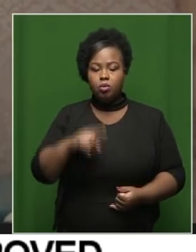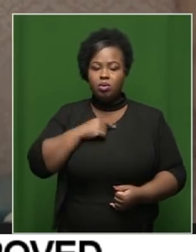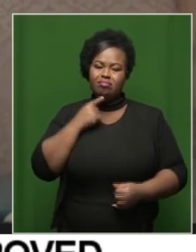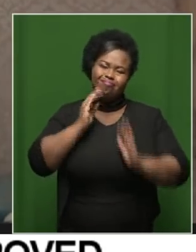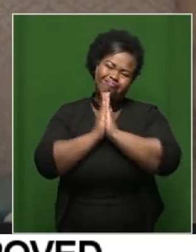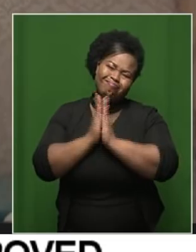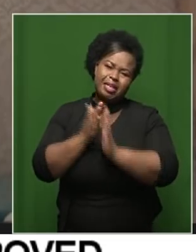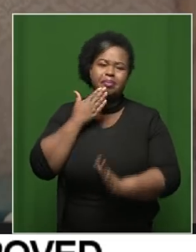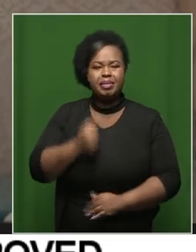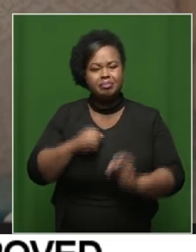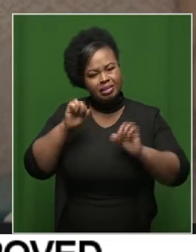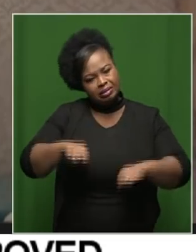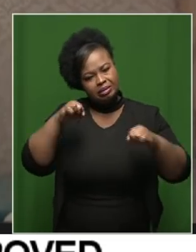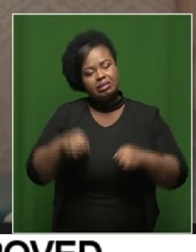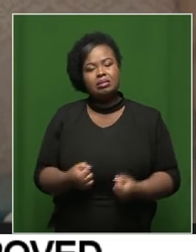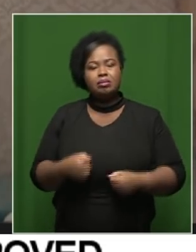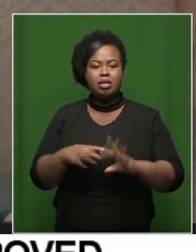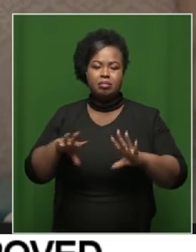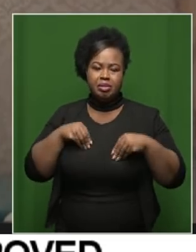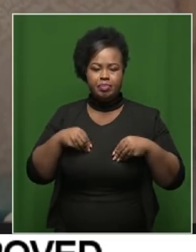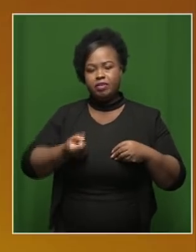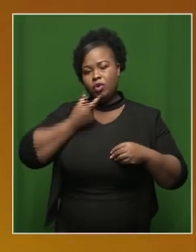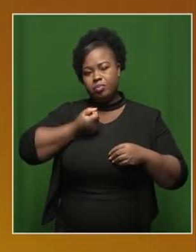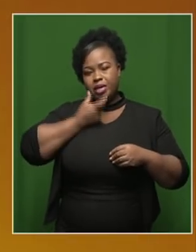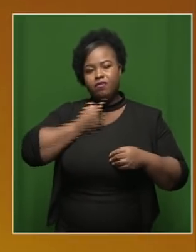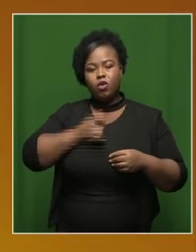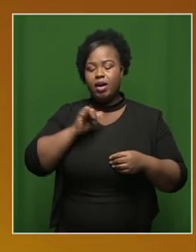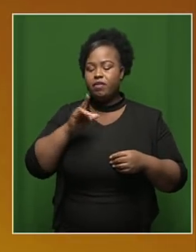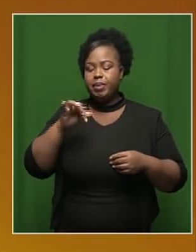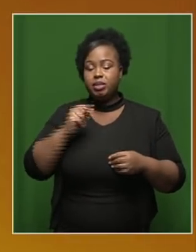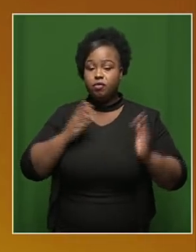imploring him to give the green light to the drug Ivermectin for use in humans. Let's take